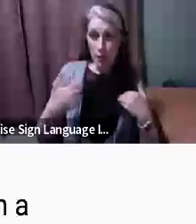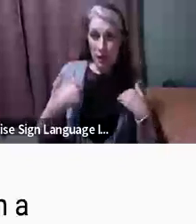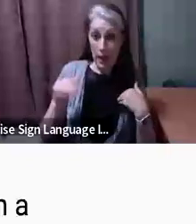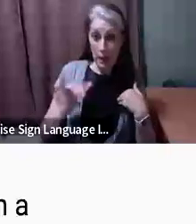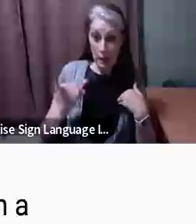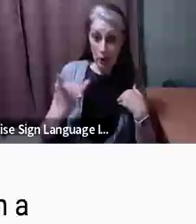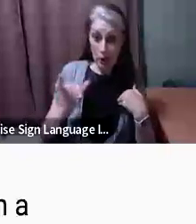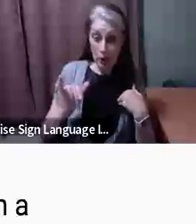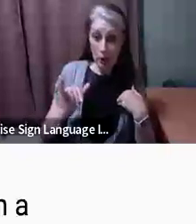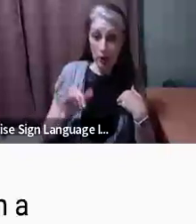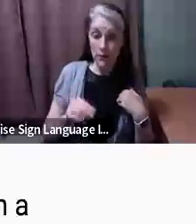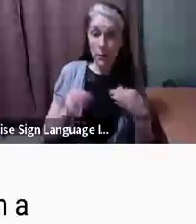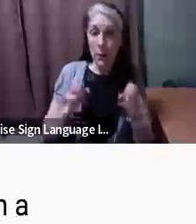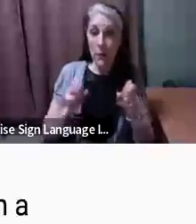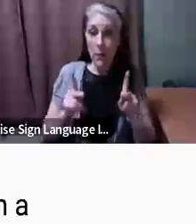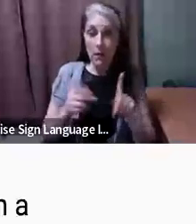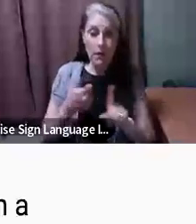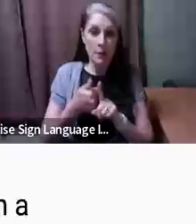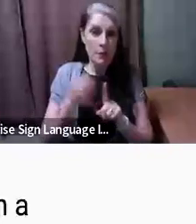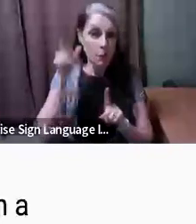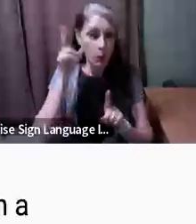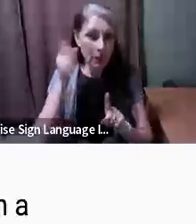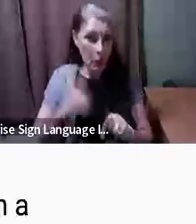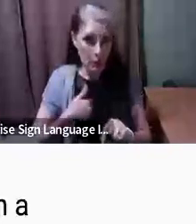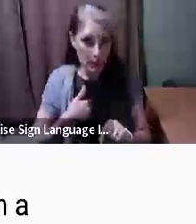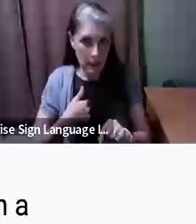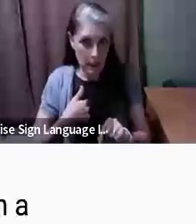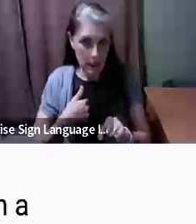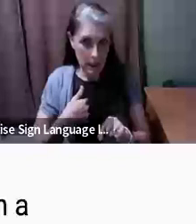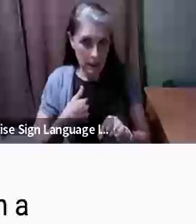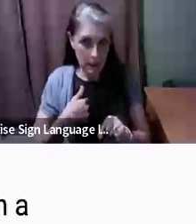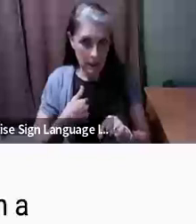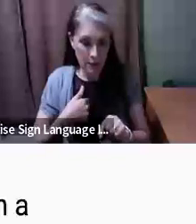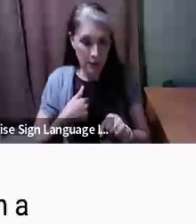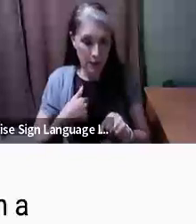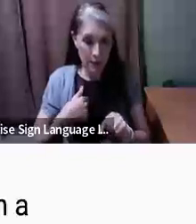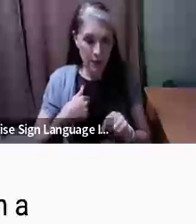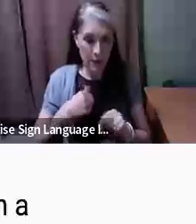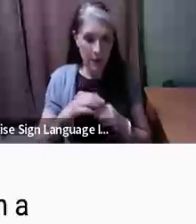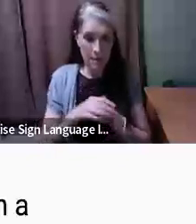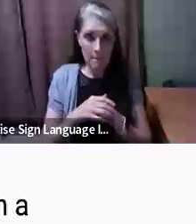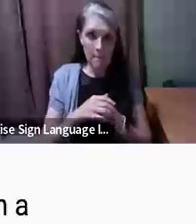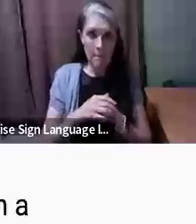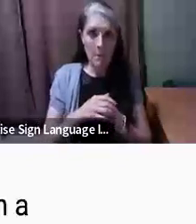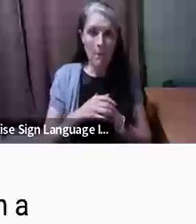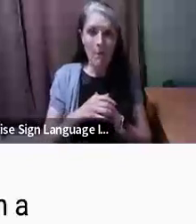and so it allowed them to hear me, um, to hear me.